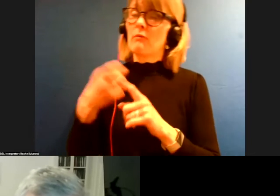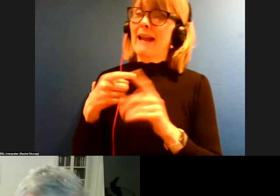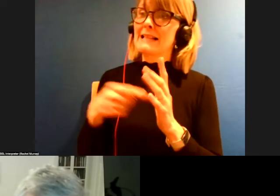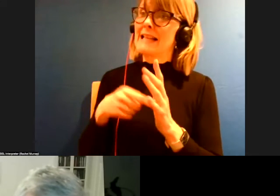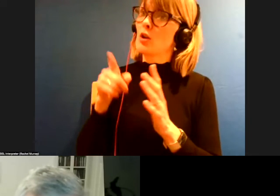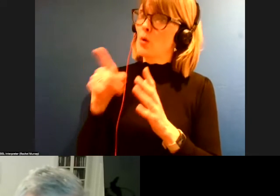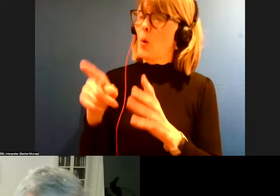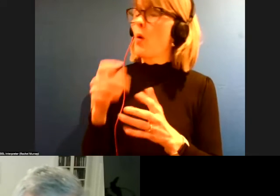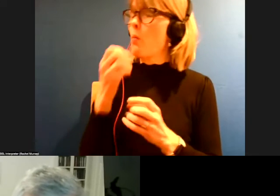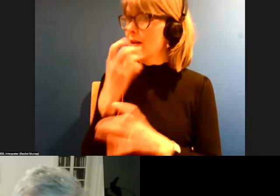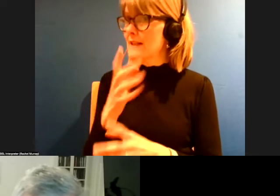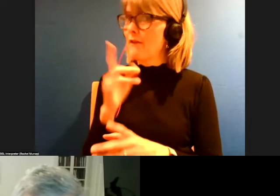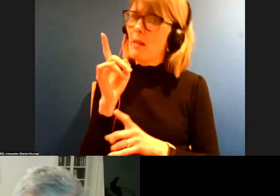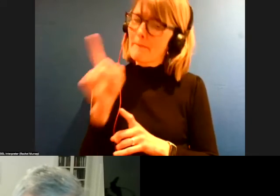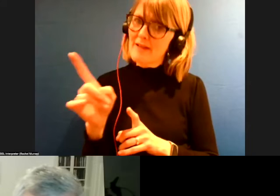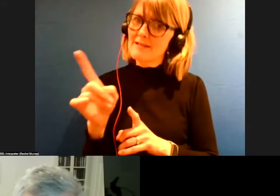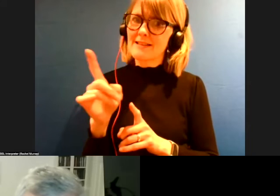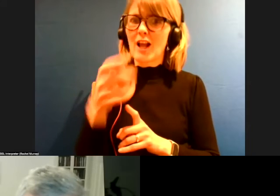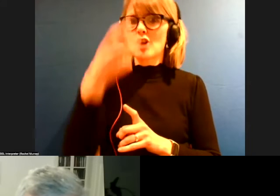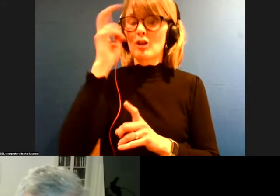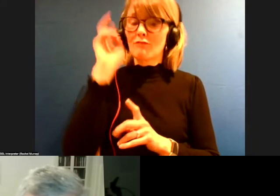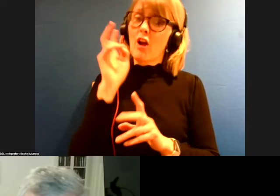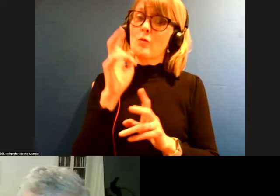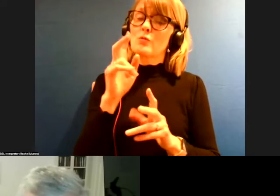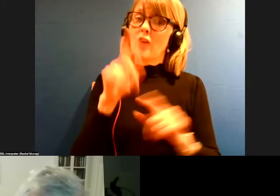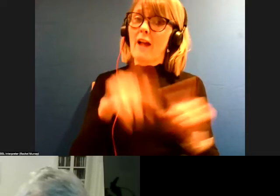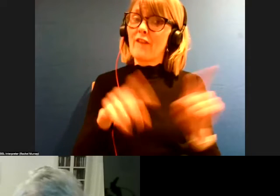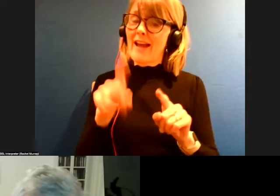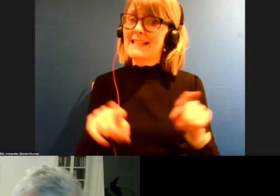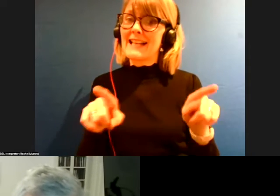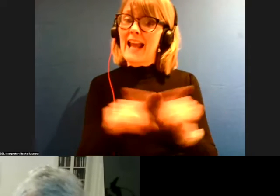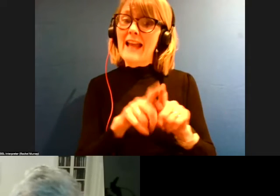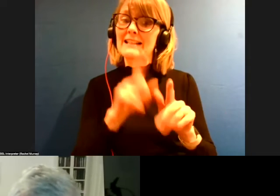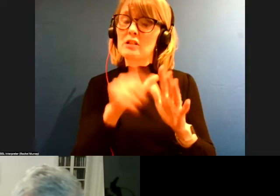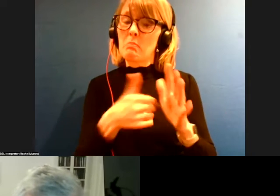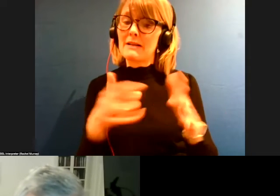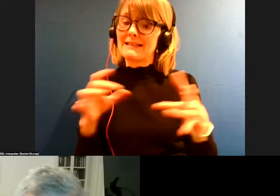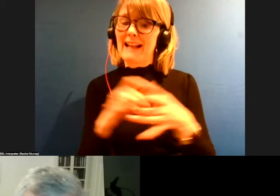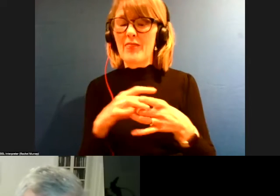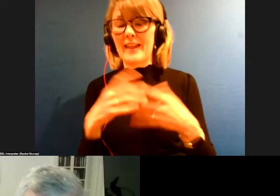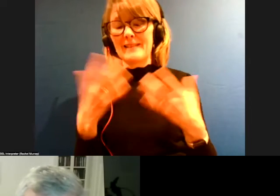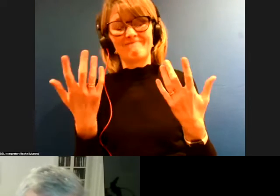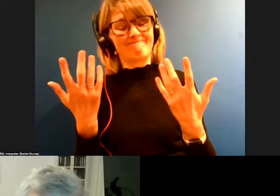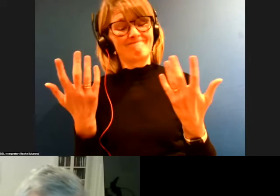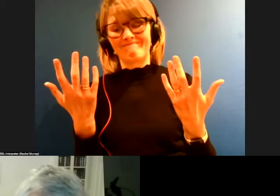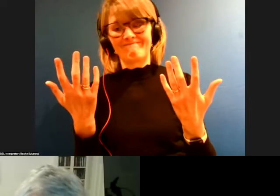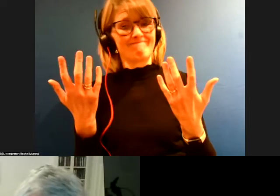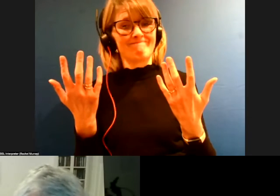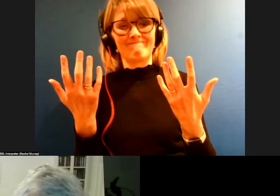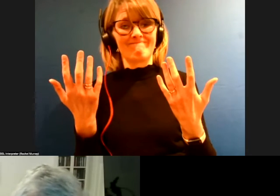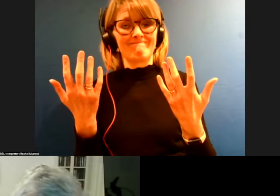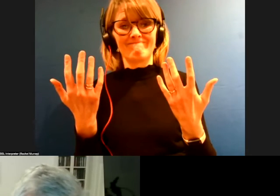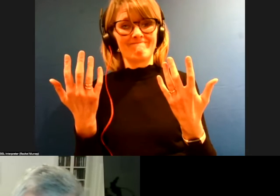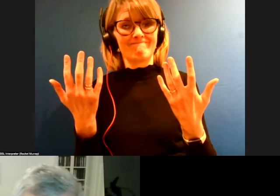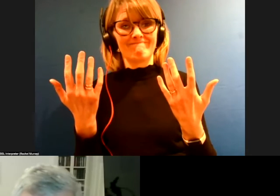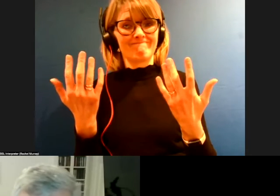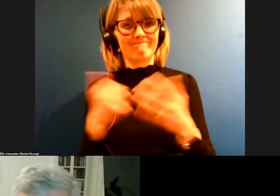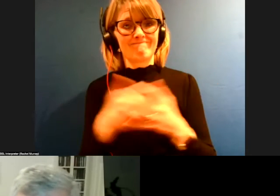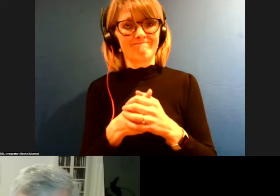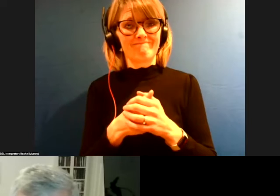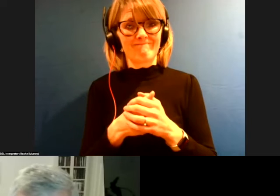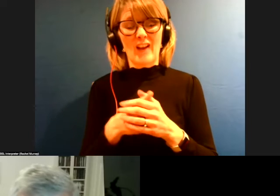and I both know that lumping neurodiversity and disability does neither of us any favors. And what we have in common